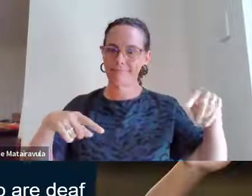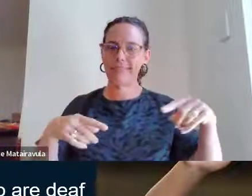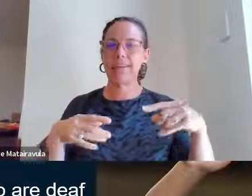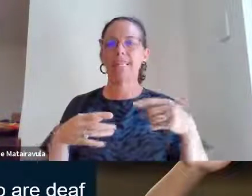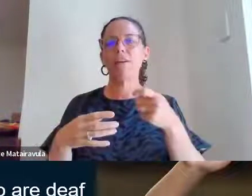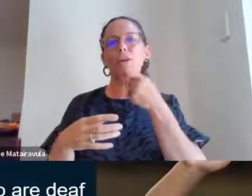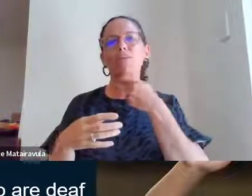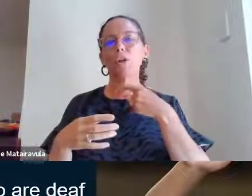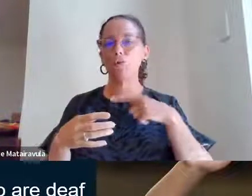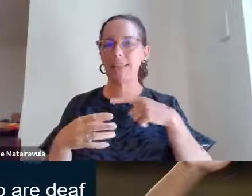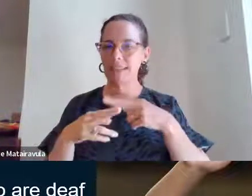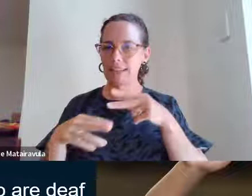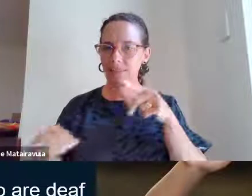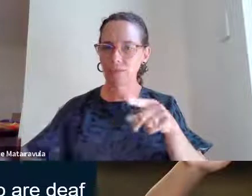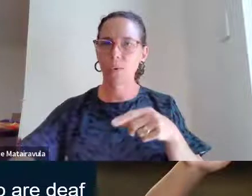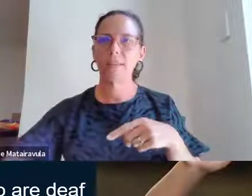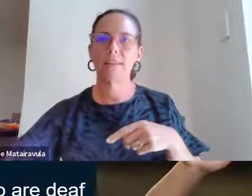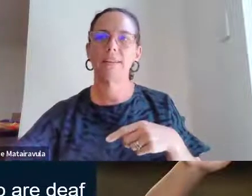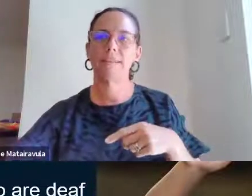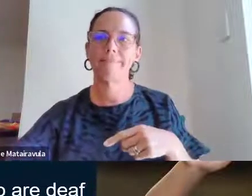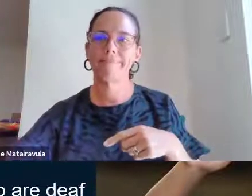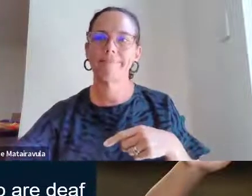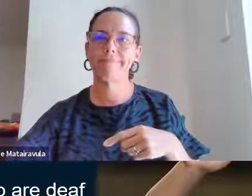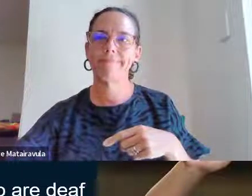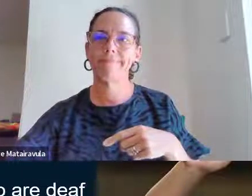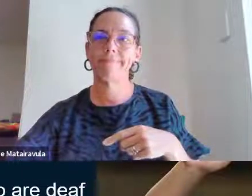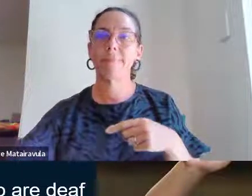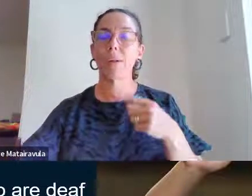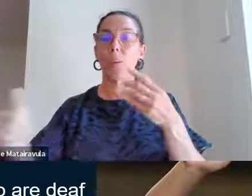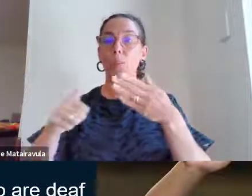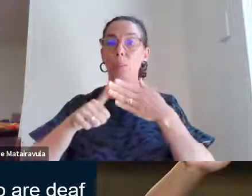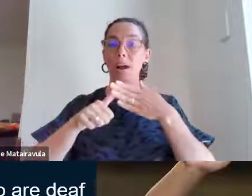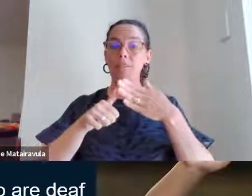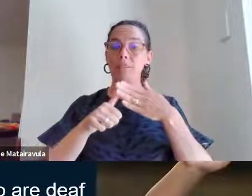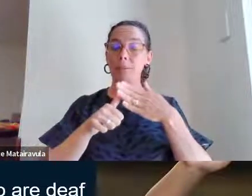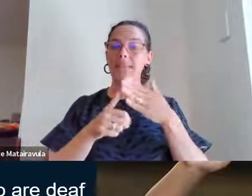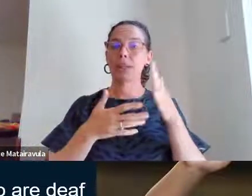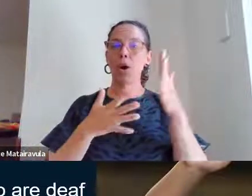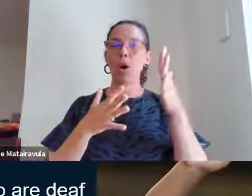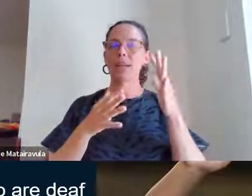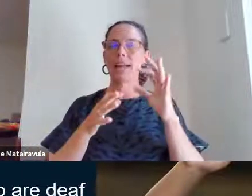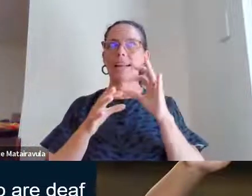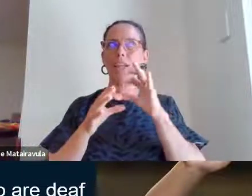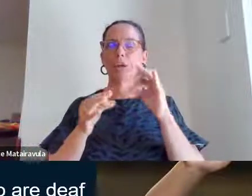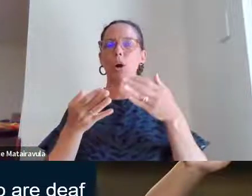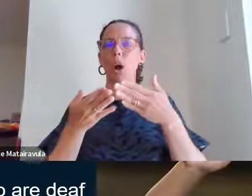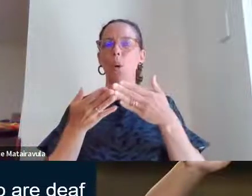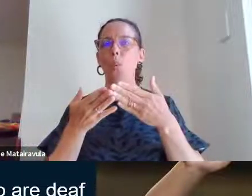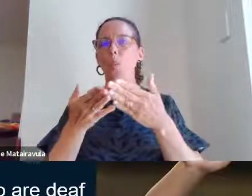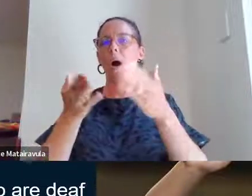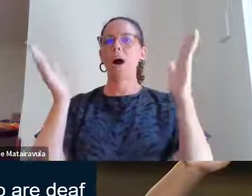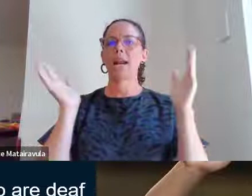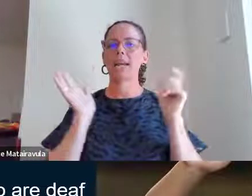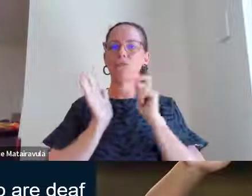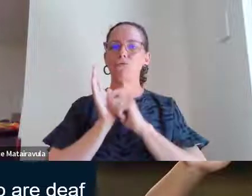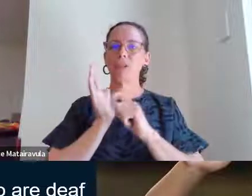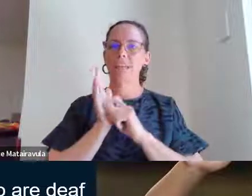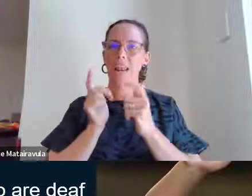hugely varied, and there are a few reasons for that. One of the reasons is